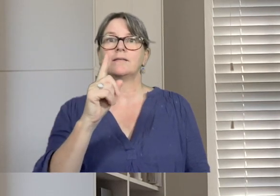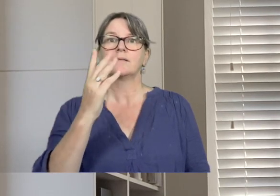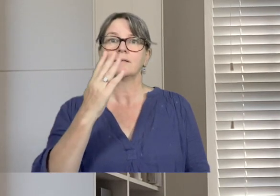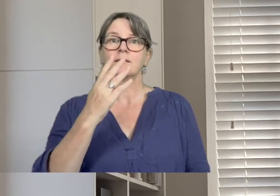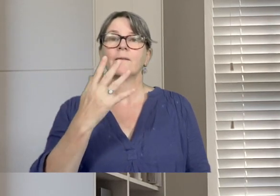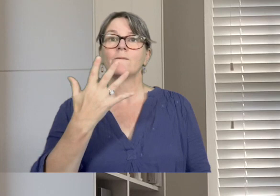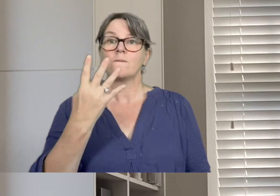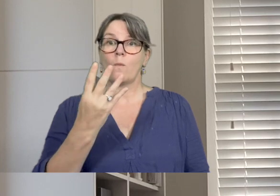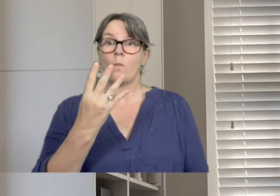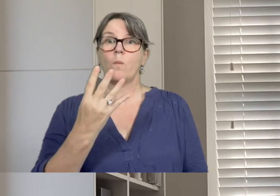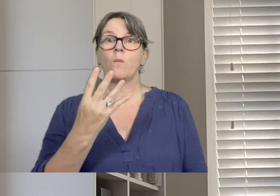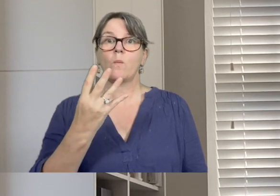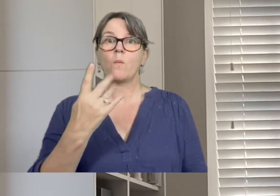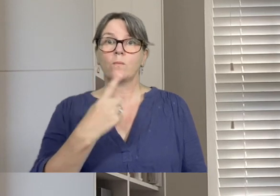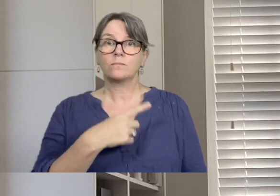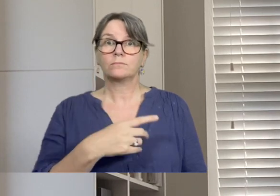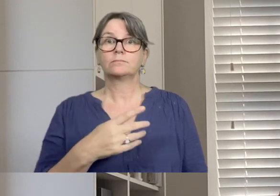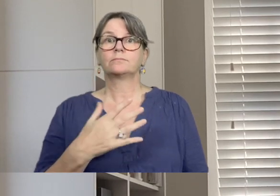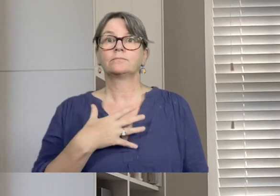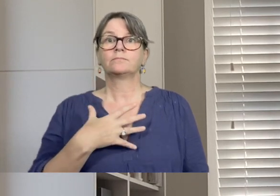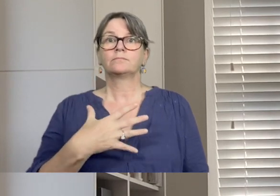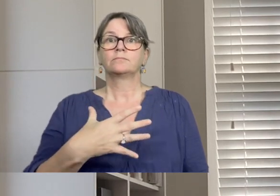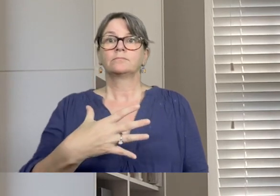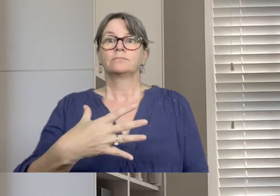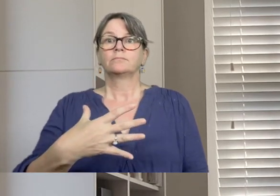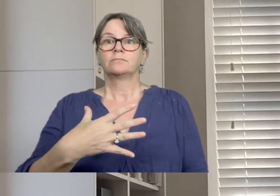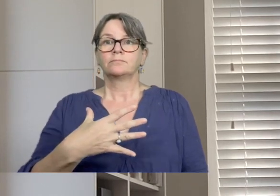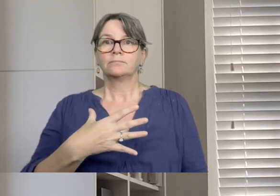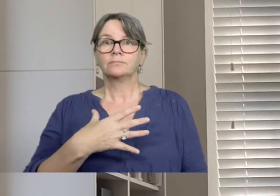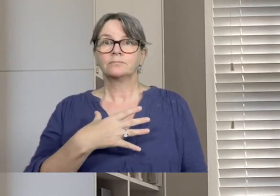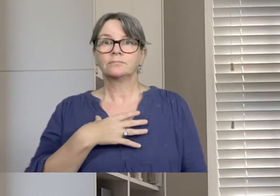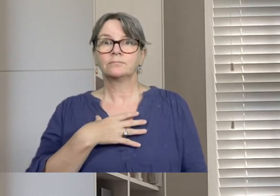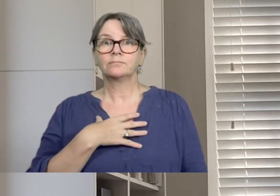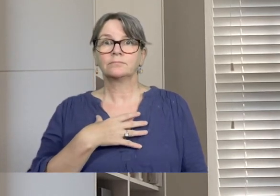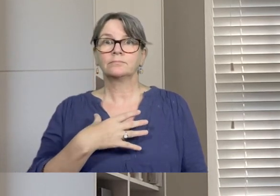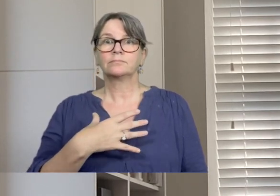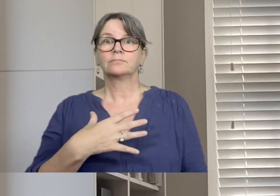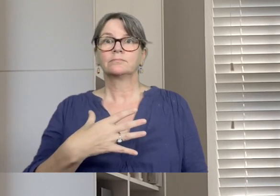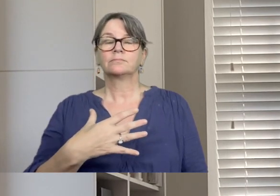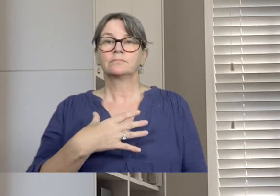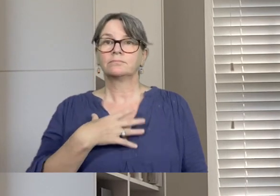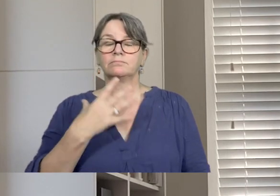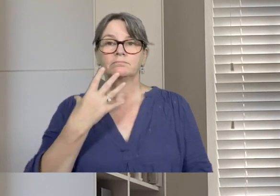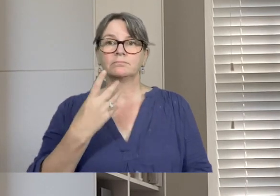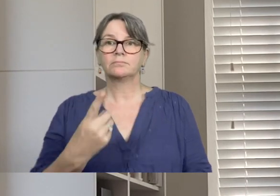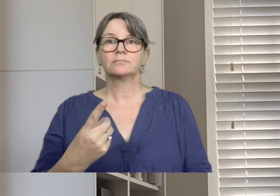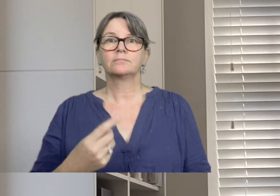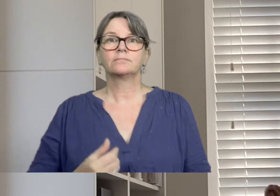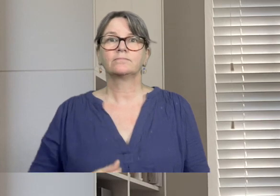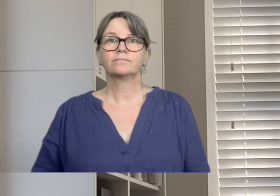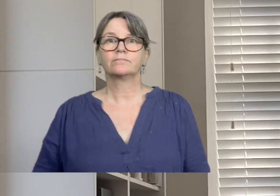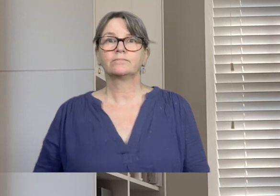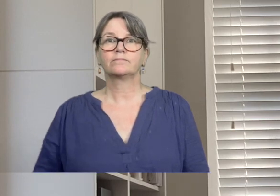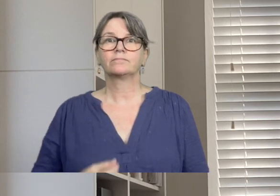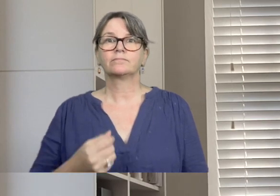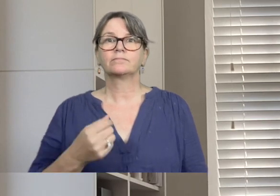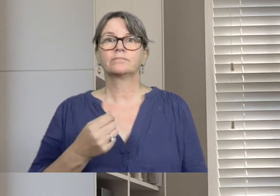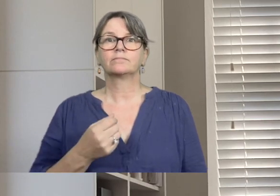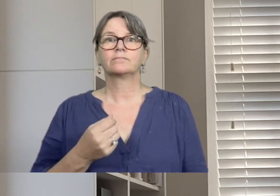roll out as we come away. We're going to do 4 in this direction. One more. Breathe as you